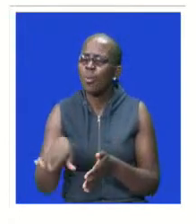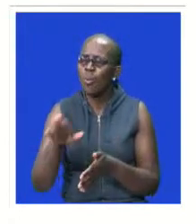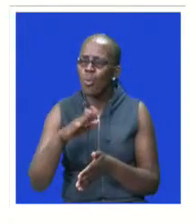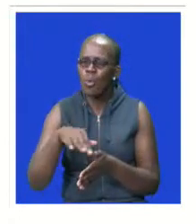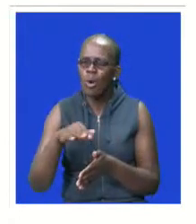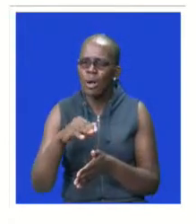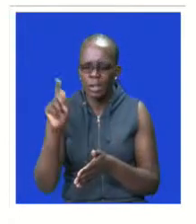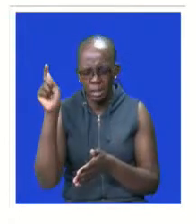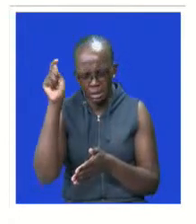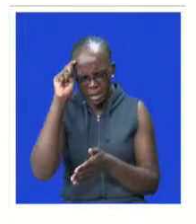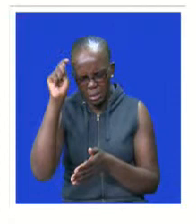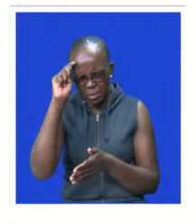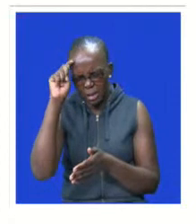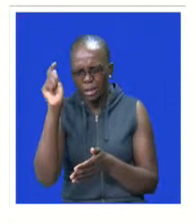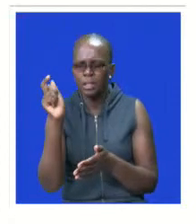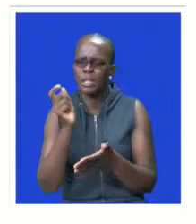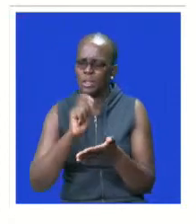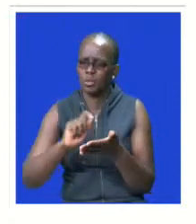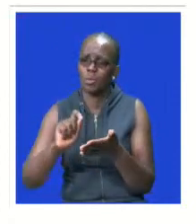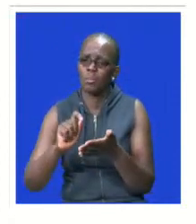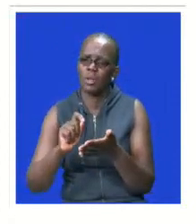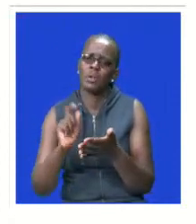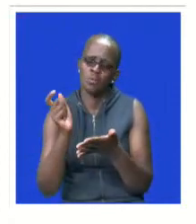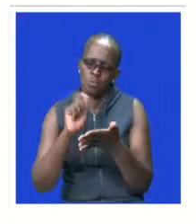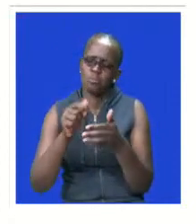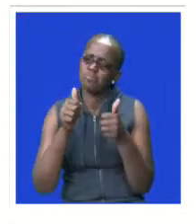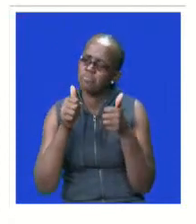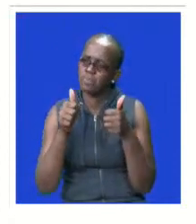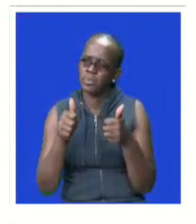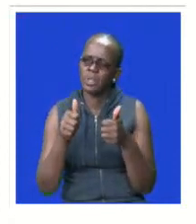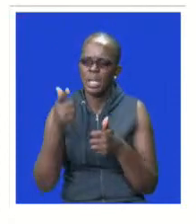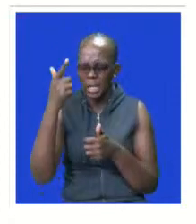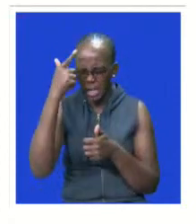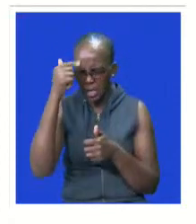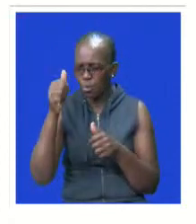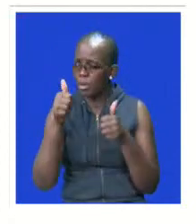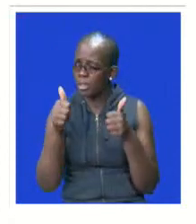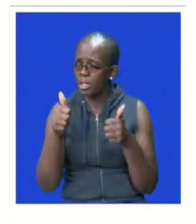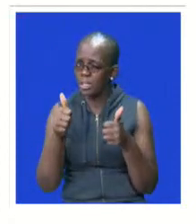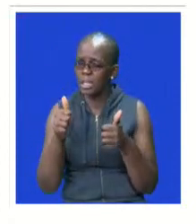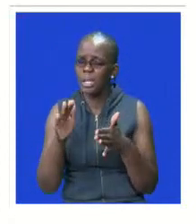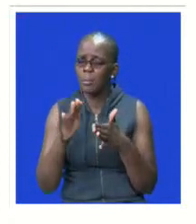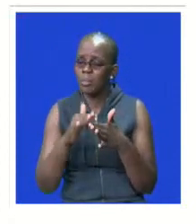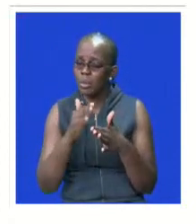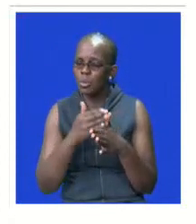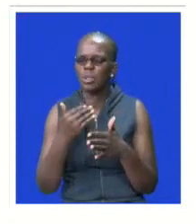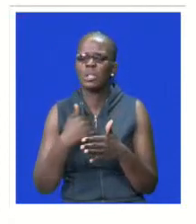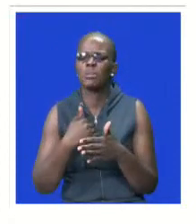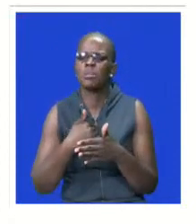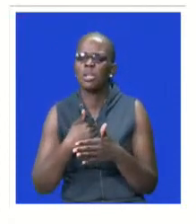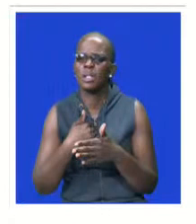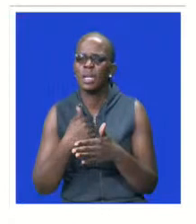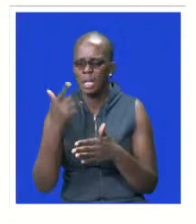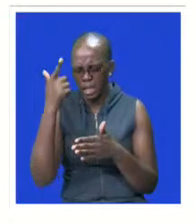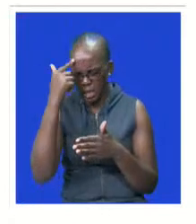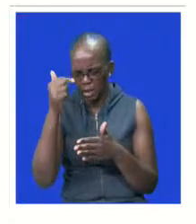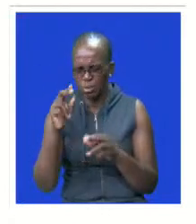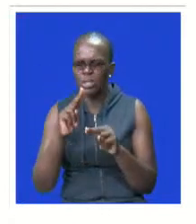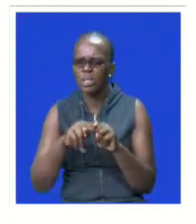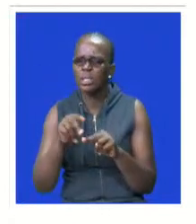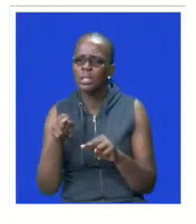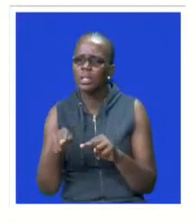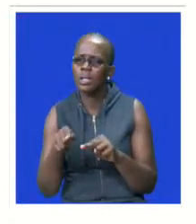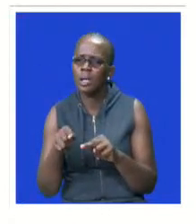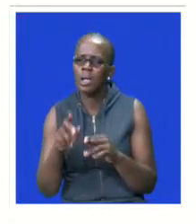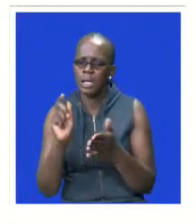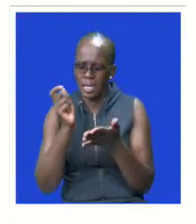everything, every detail that you have about letter writing. You know, I'm writing a letter. It says so. Write a letter. This is